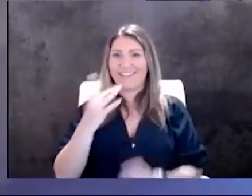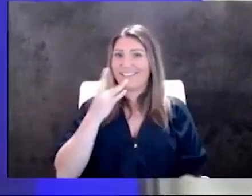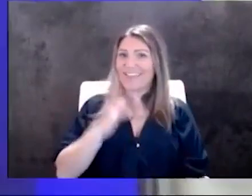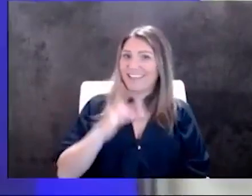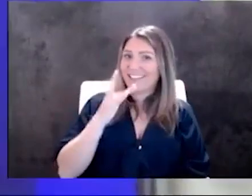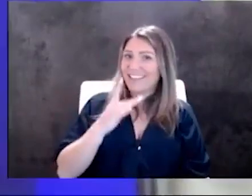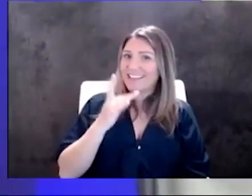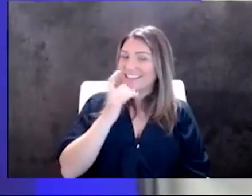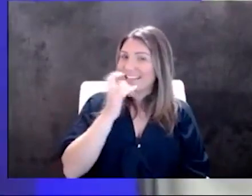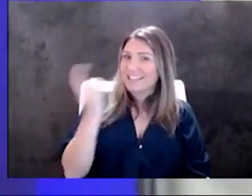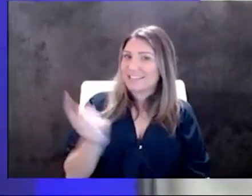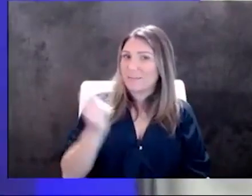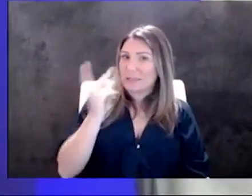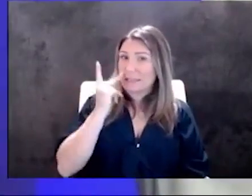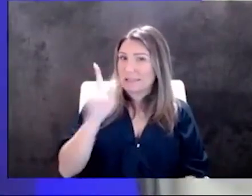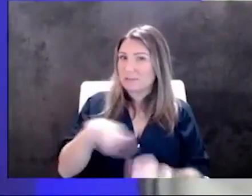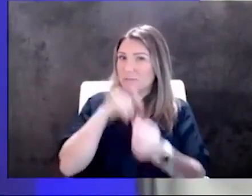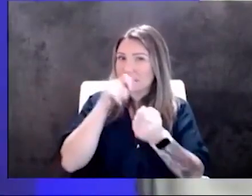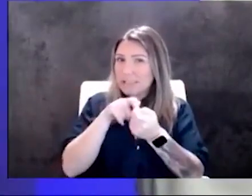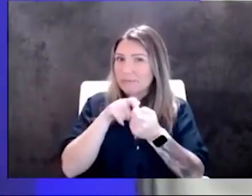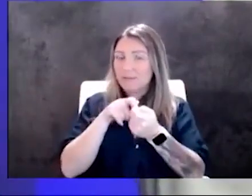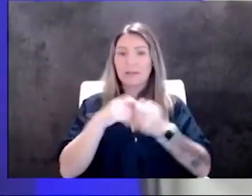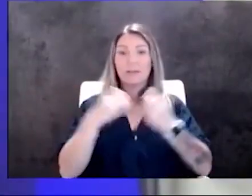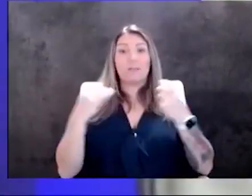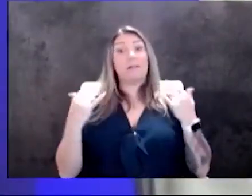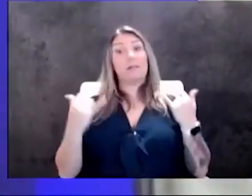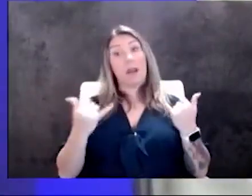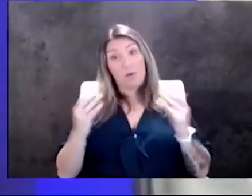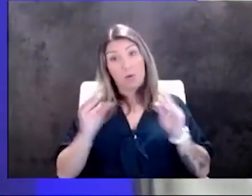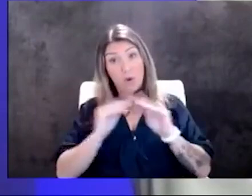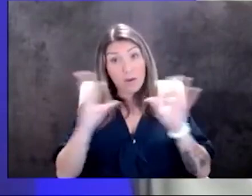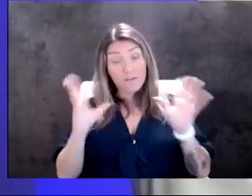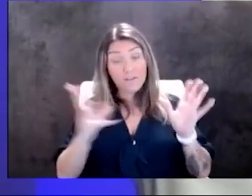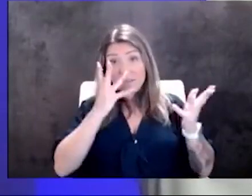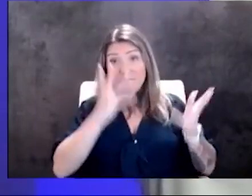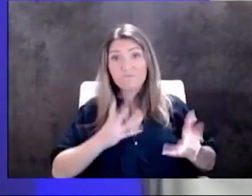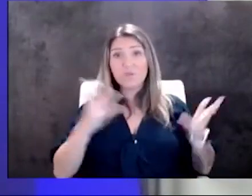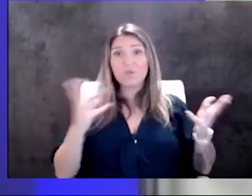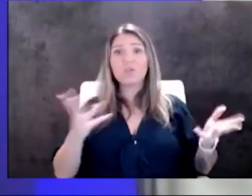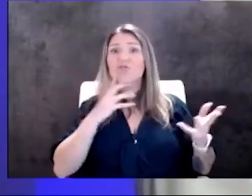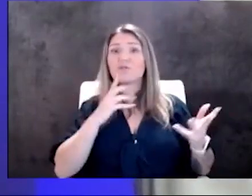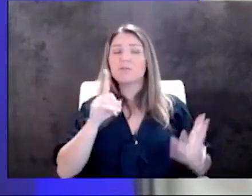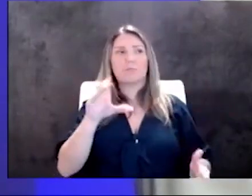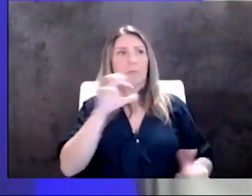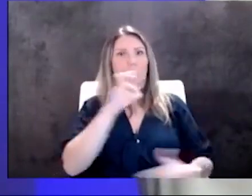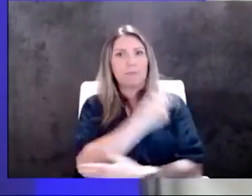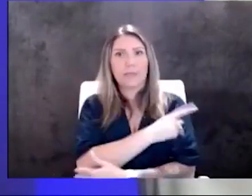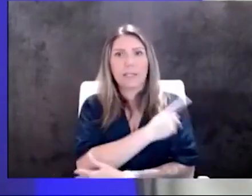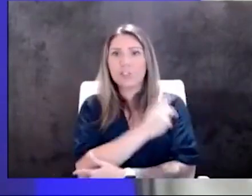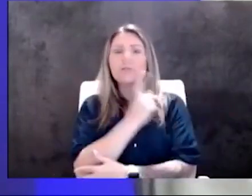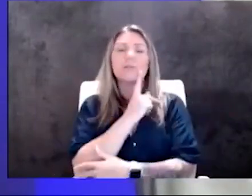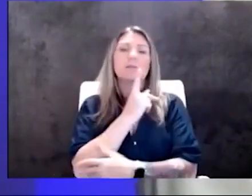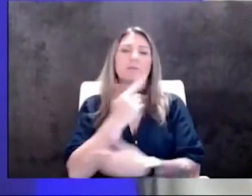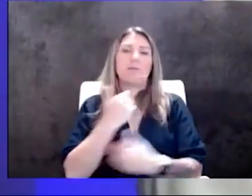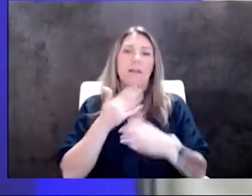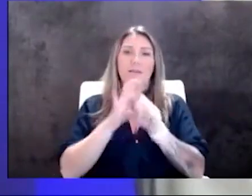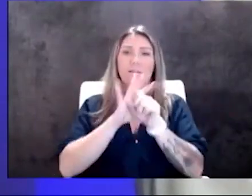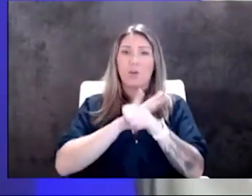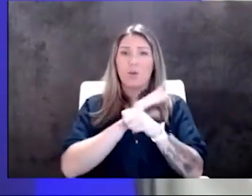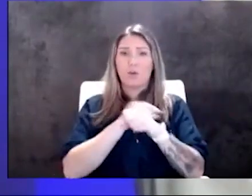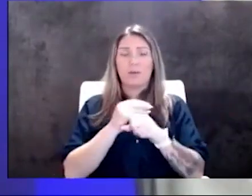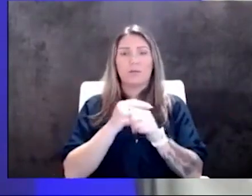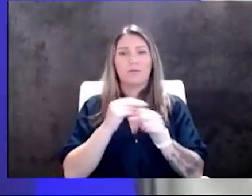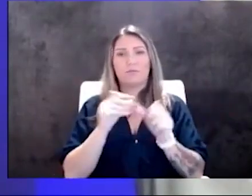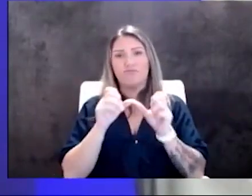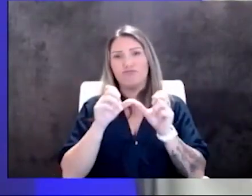seen specifically for that. Now, I have, obviously, unfortunately, hundreds of patients that have had COVID and have some residual symptoms. What I found